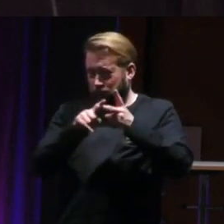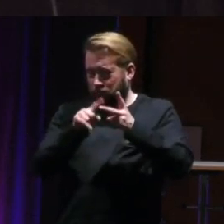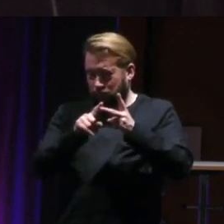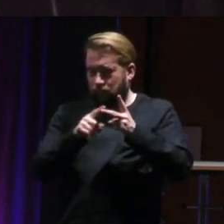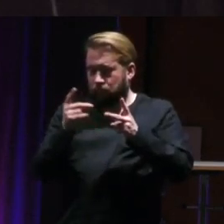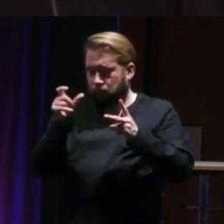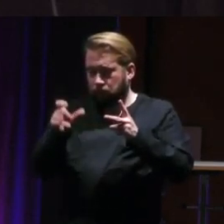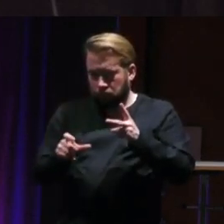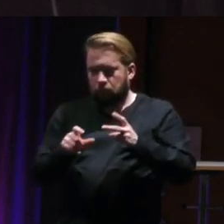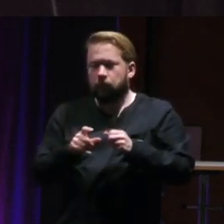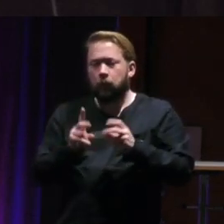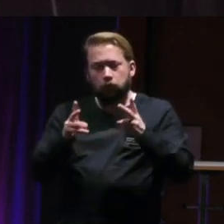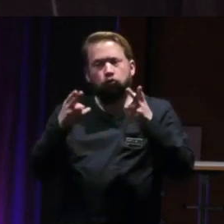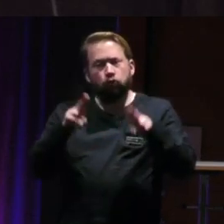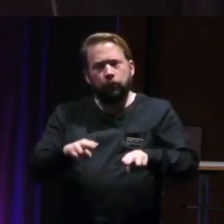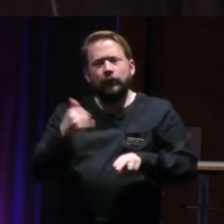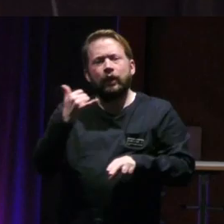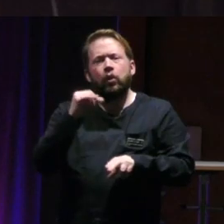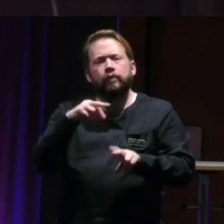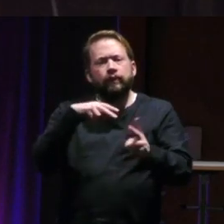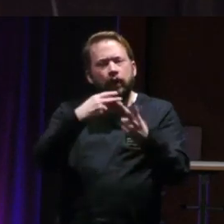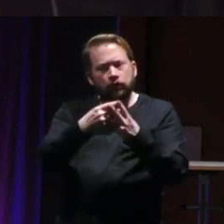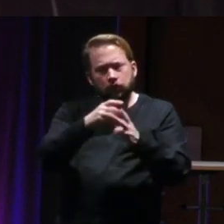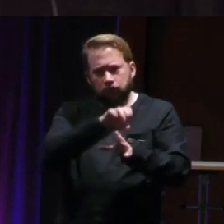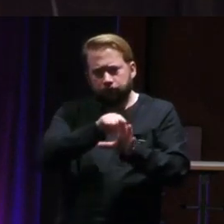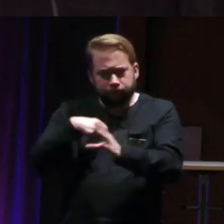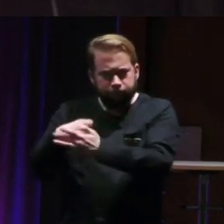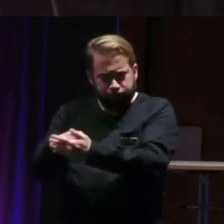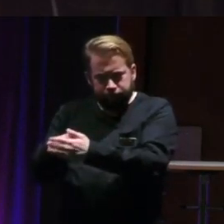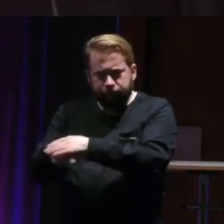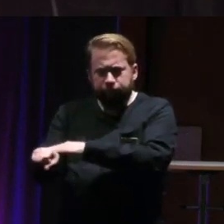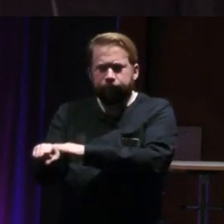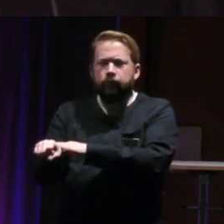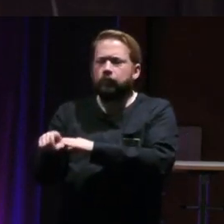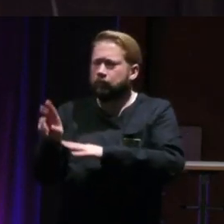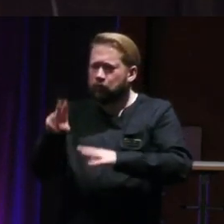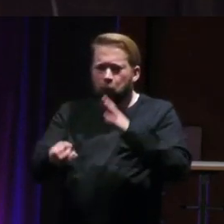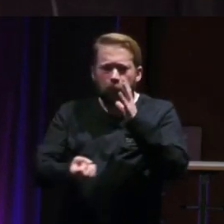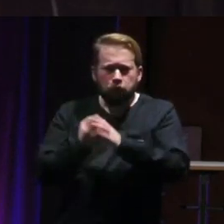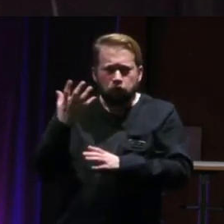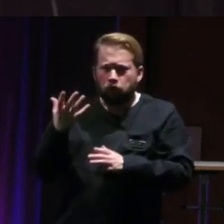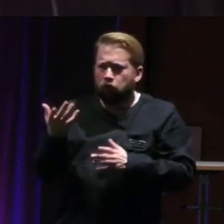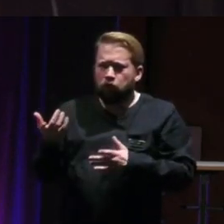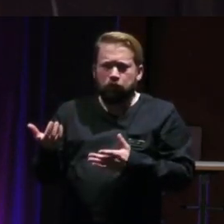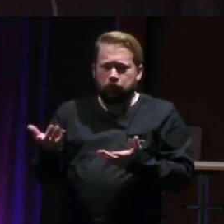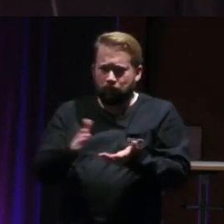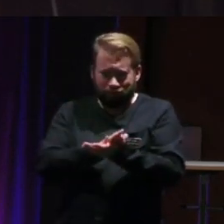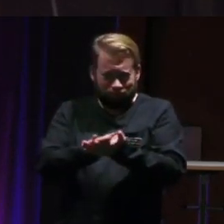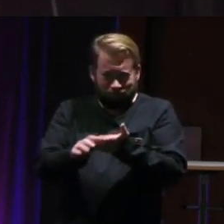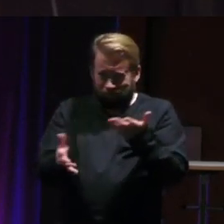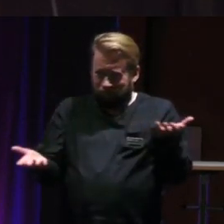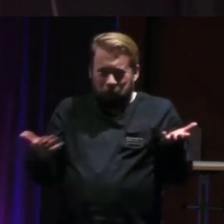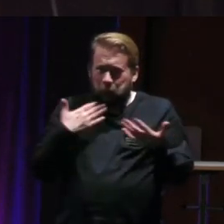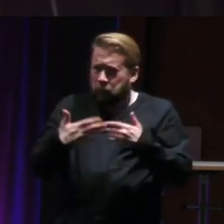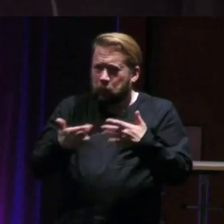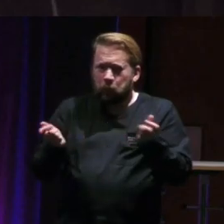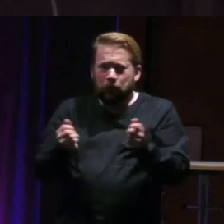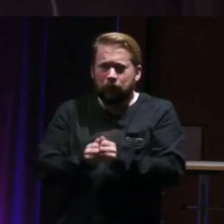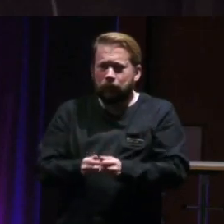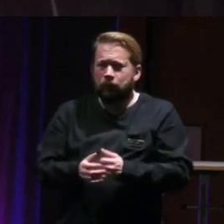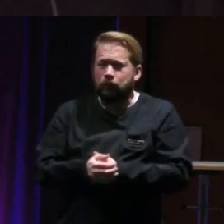He got 10 years and he also didn't do anything. I mean, the only thing you should know is all these people